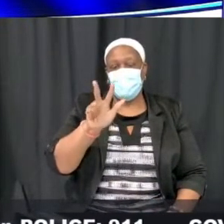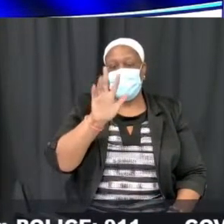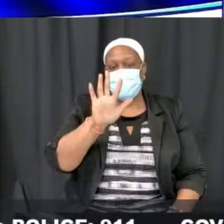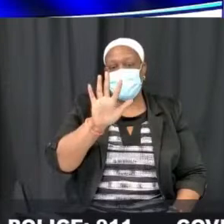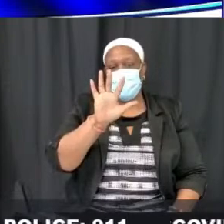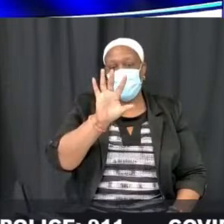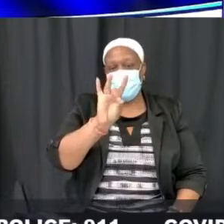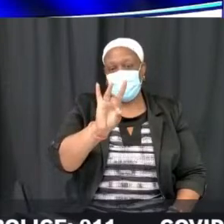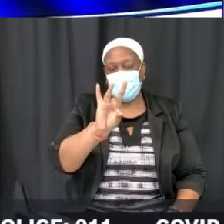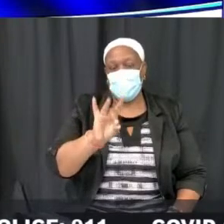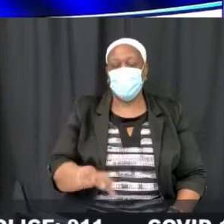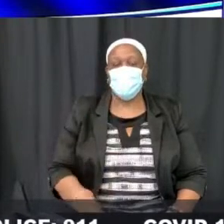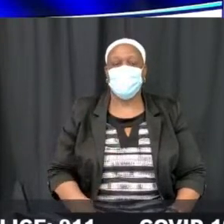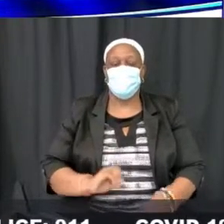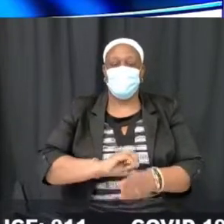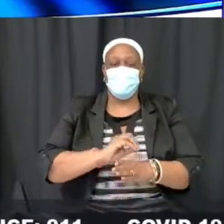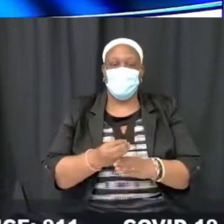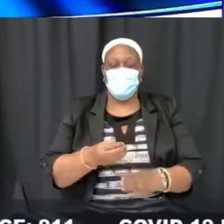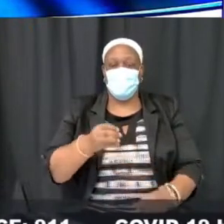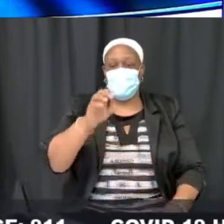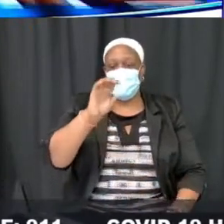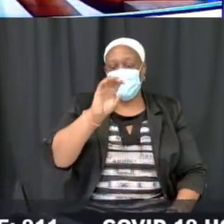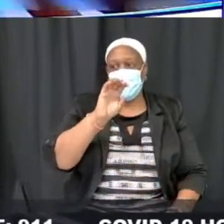869-669-3358 or